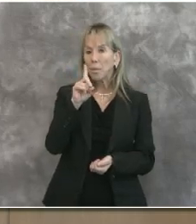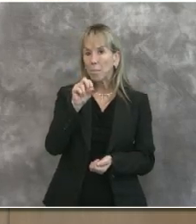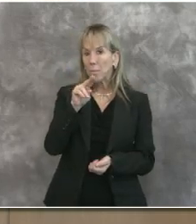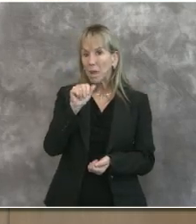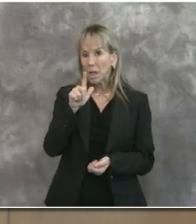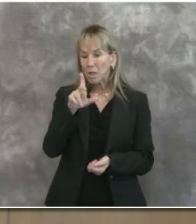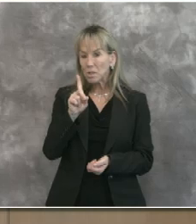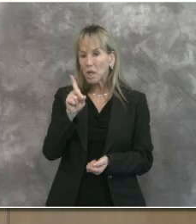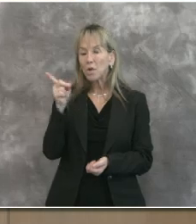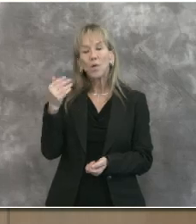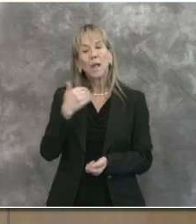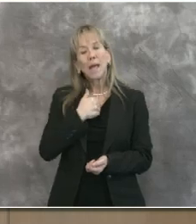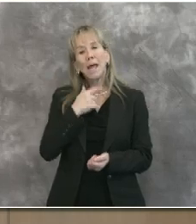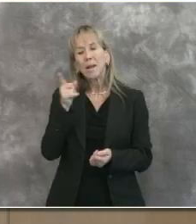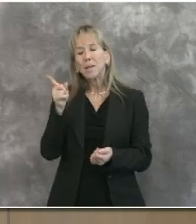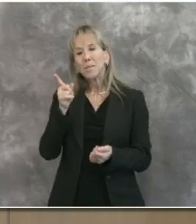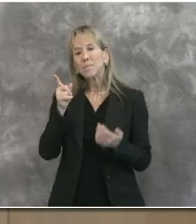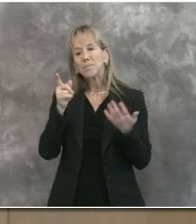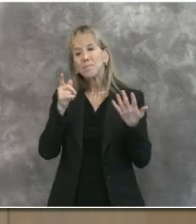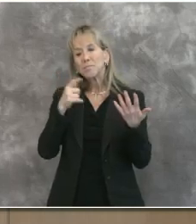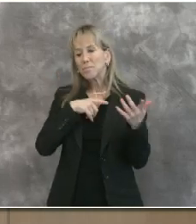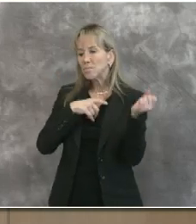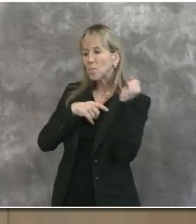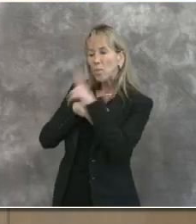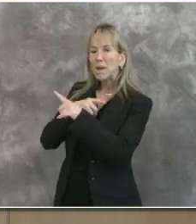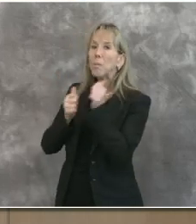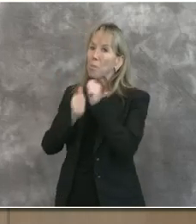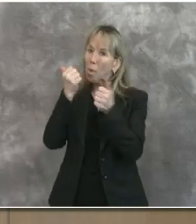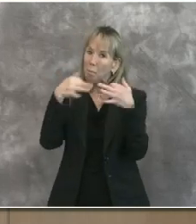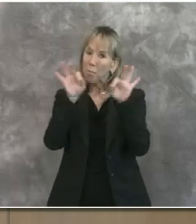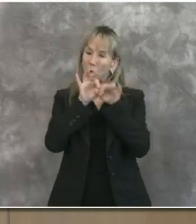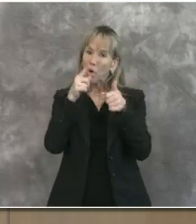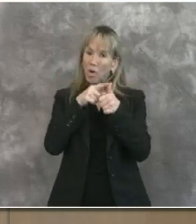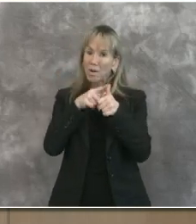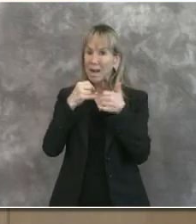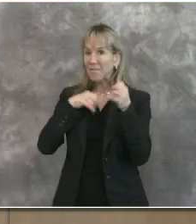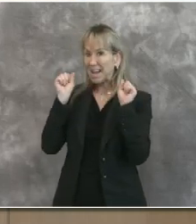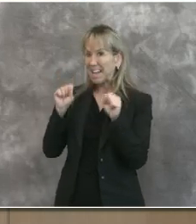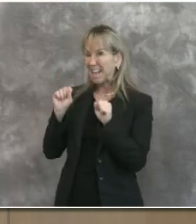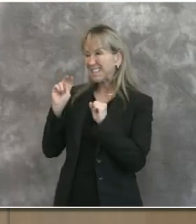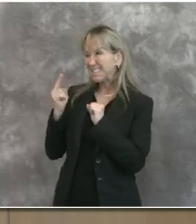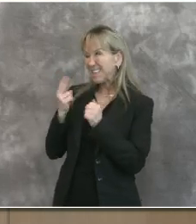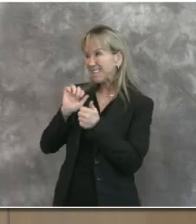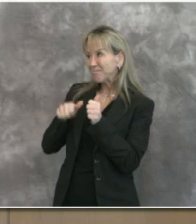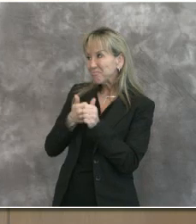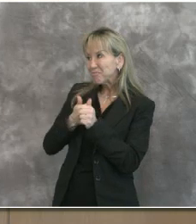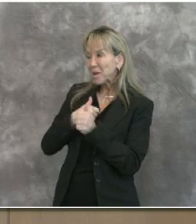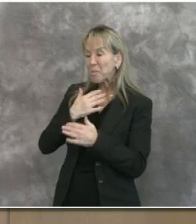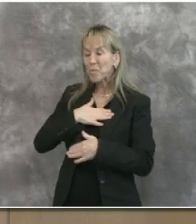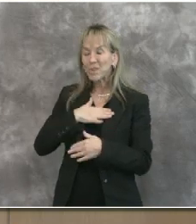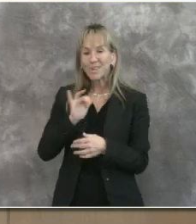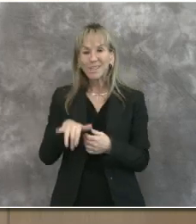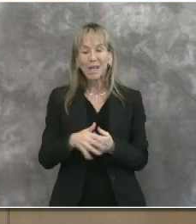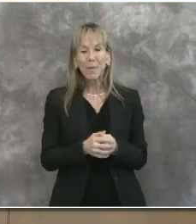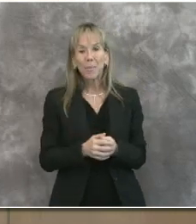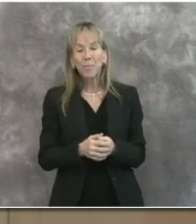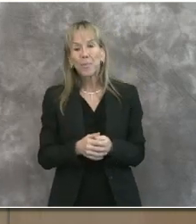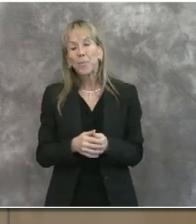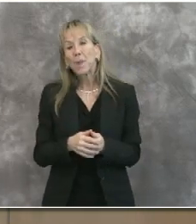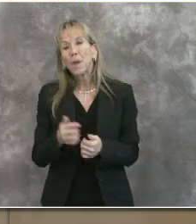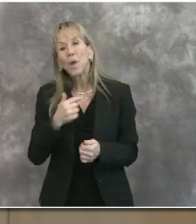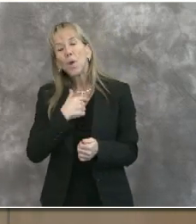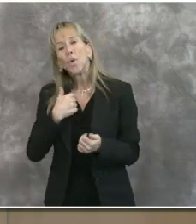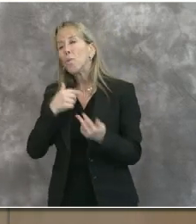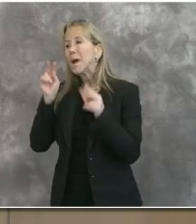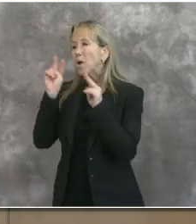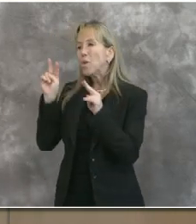a two-part question. I'll start with most important, and then if you have a moment to take the second part, I'd really appreciate that. We're